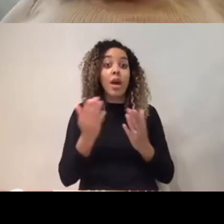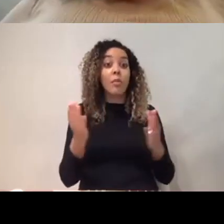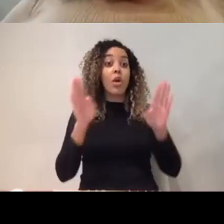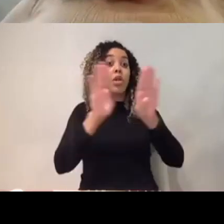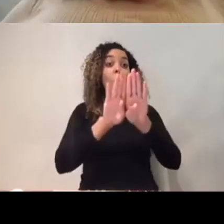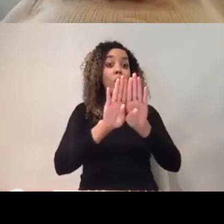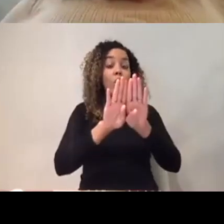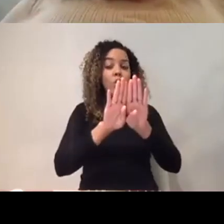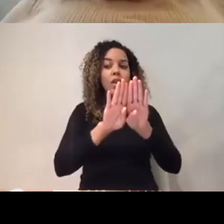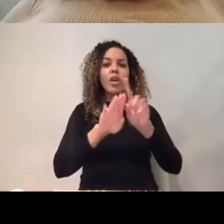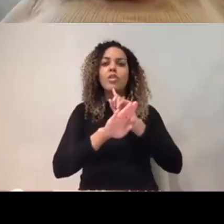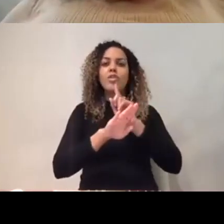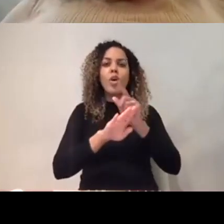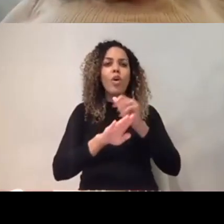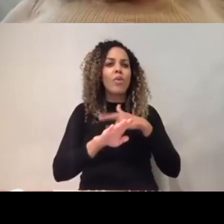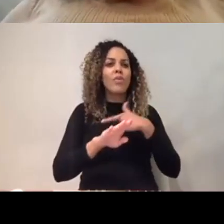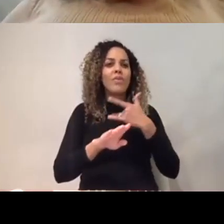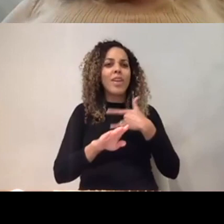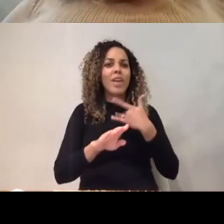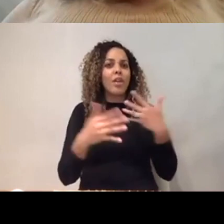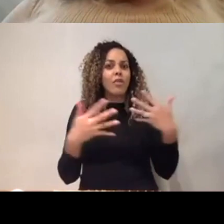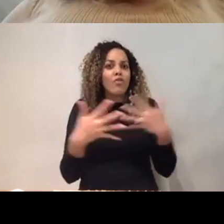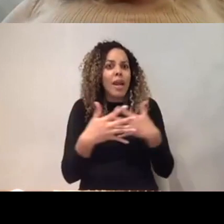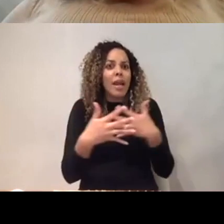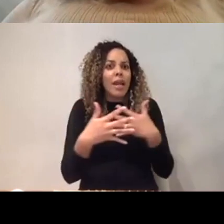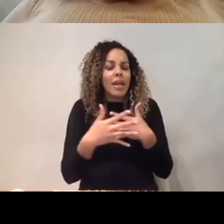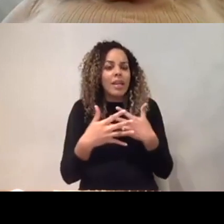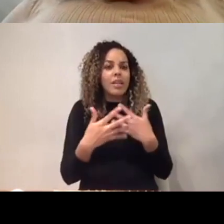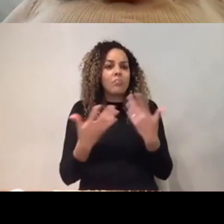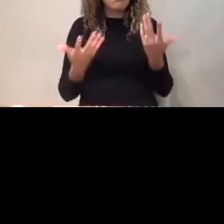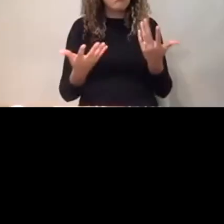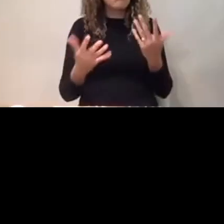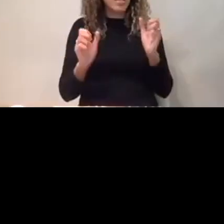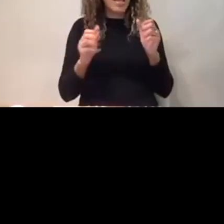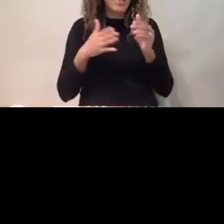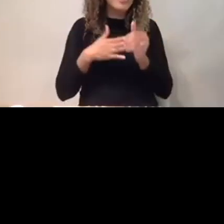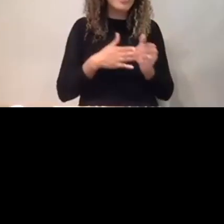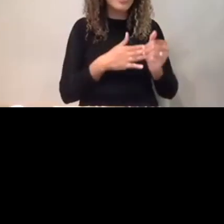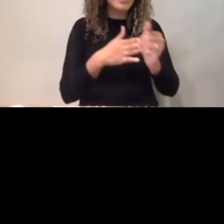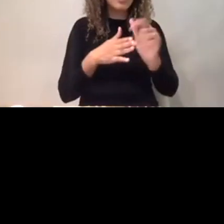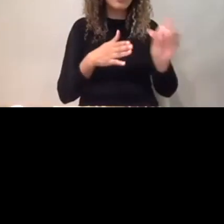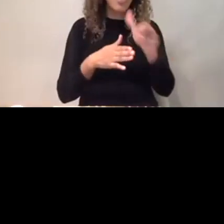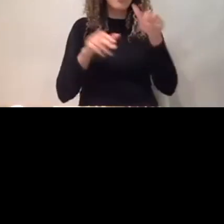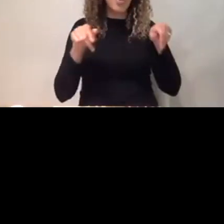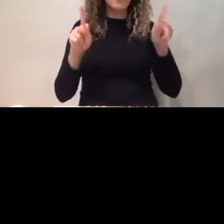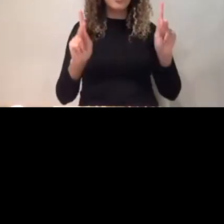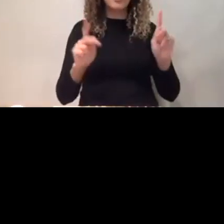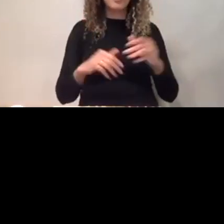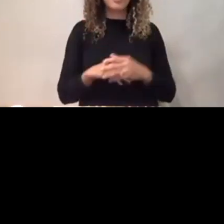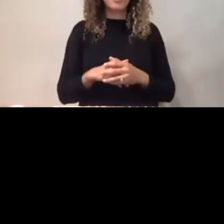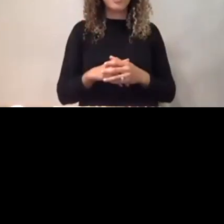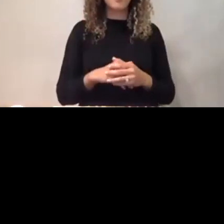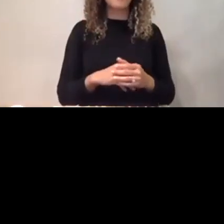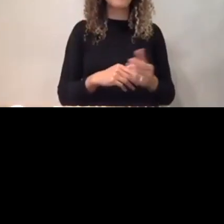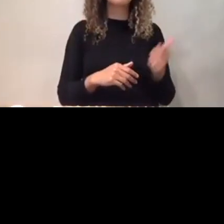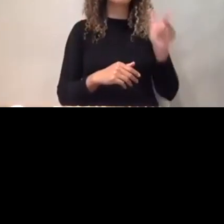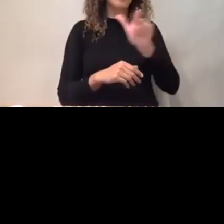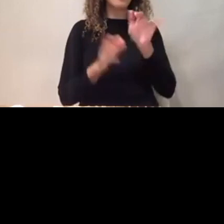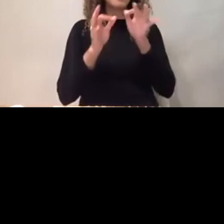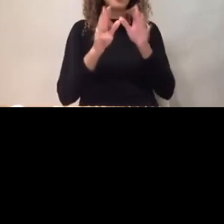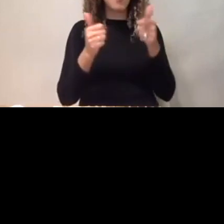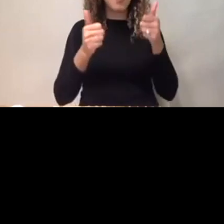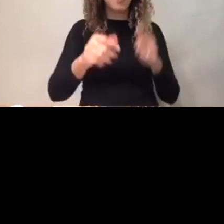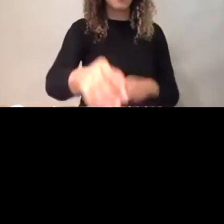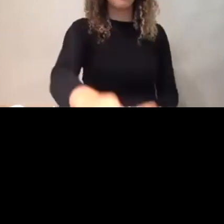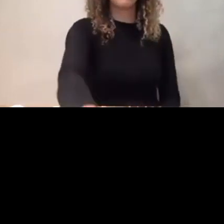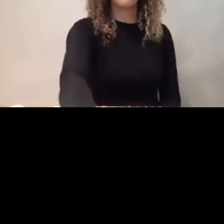build character, but also can lead to better opportunities. I'm going to have to find a time to bring all of you back for a longer conversation.